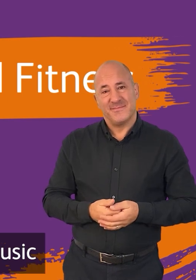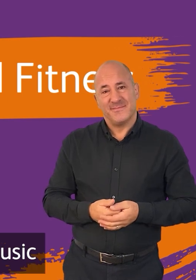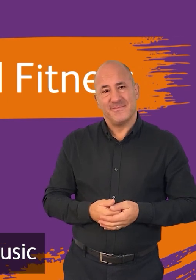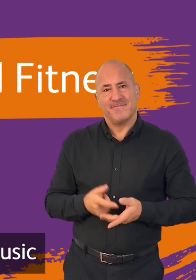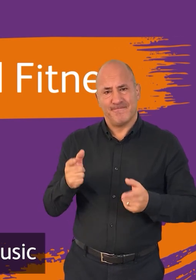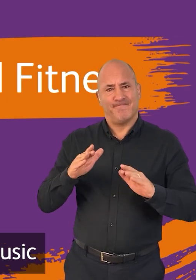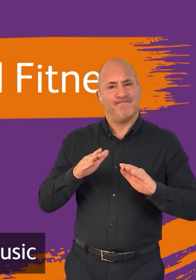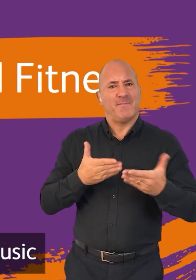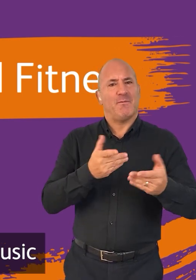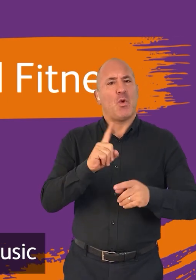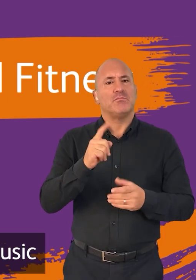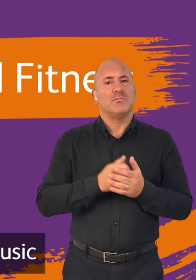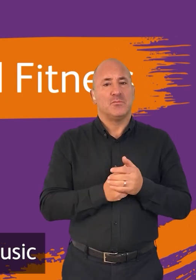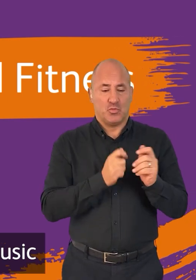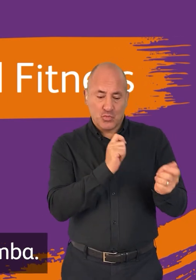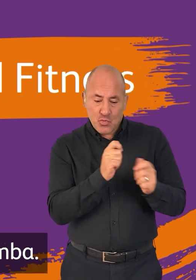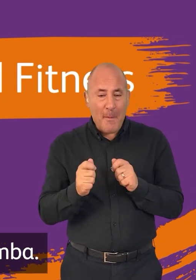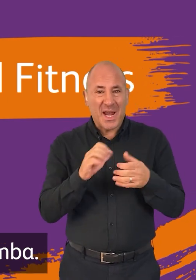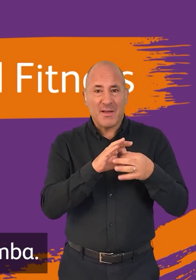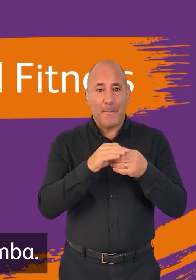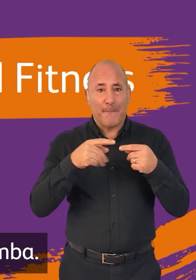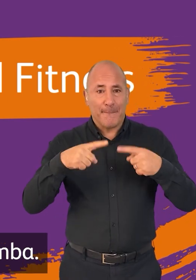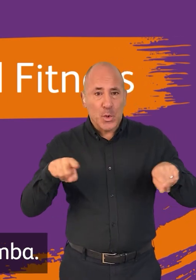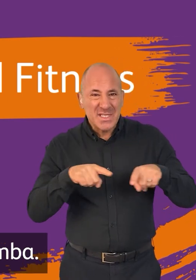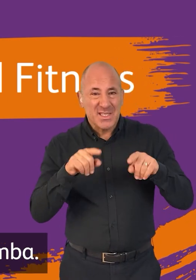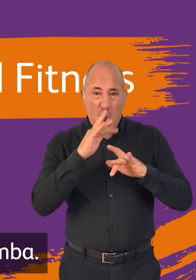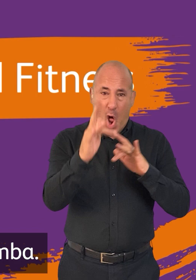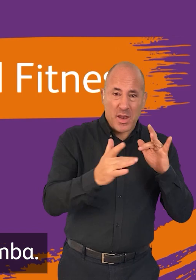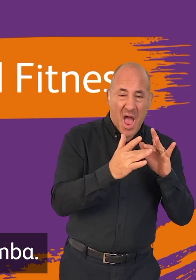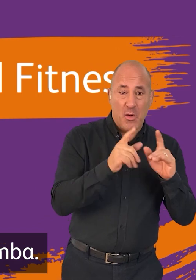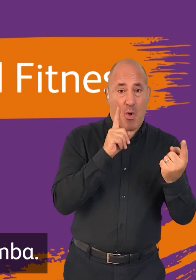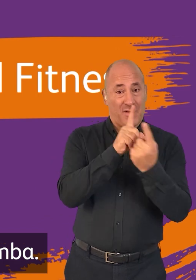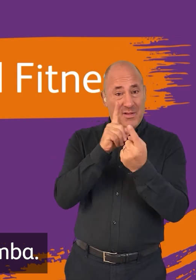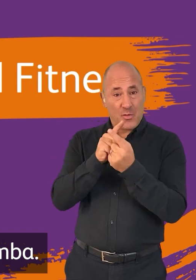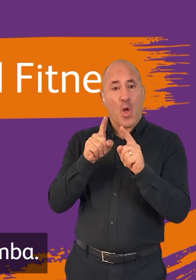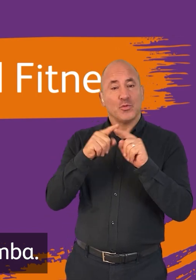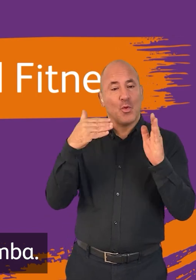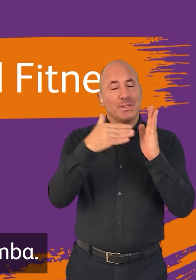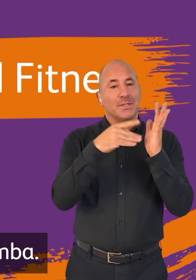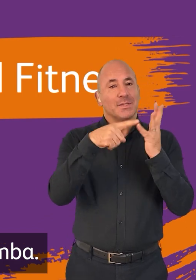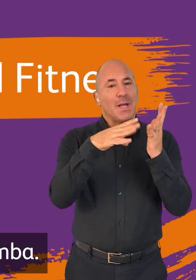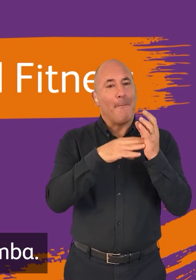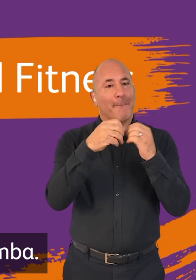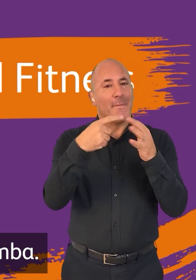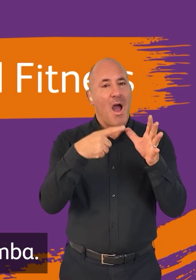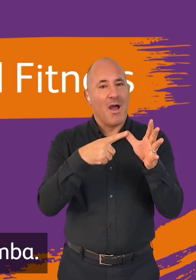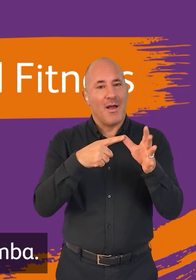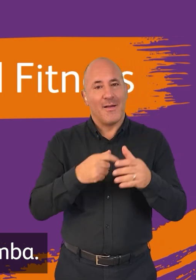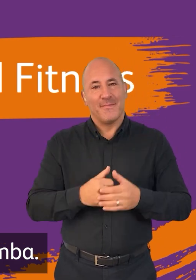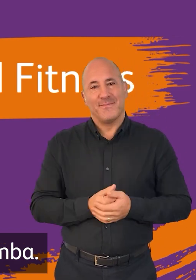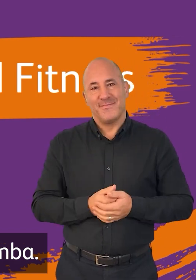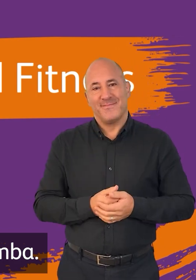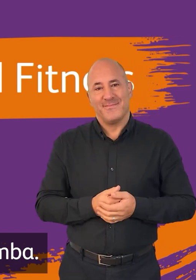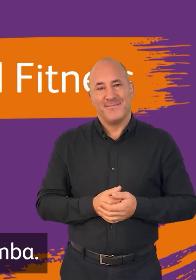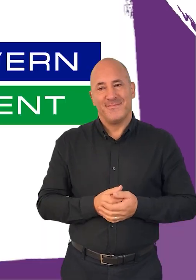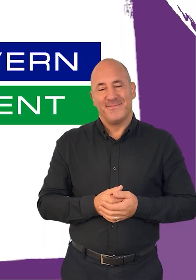Pivotal currently deliver drumming to music, both online and in person, as well as Zumba.